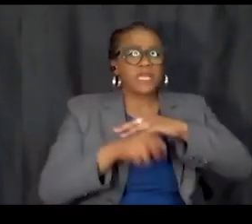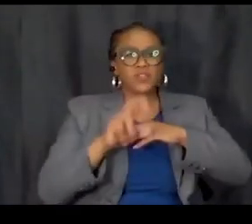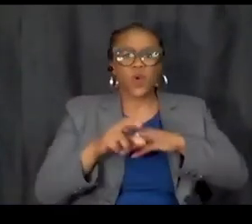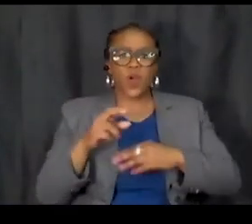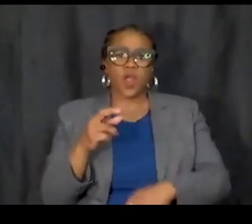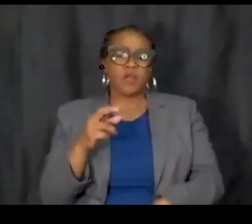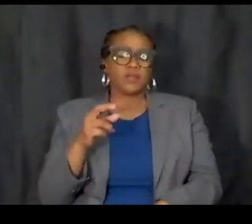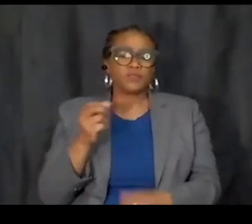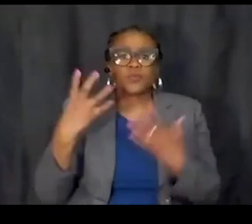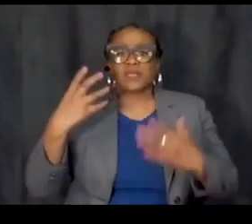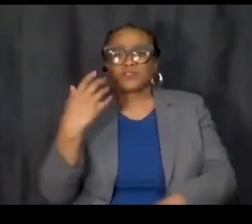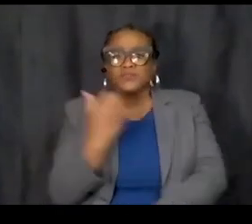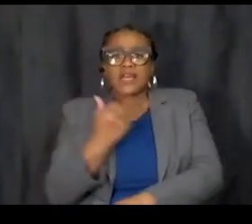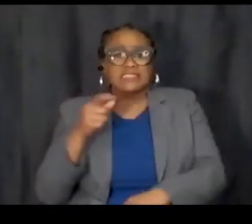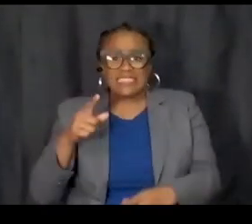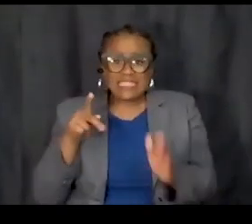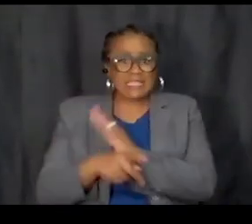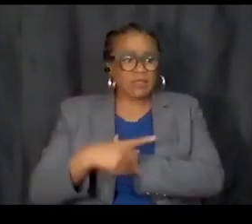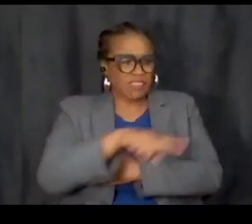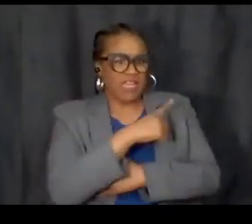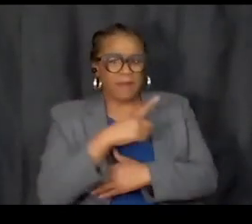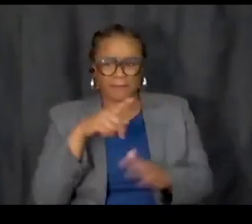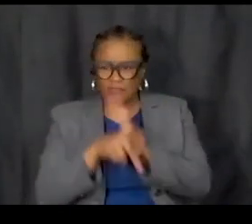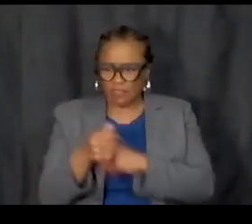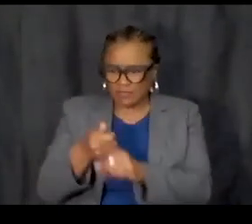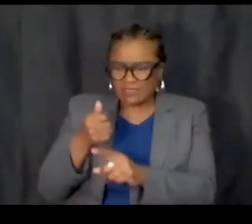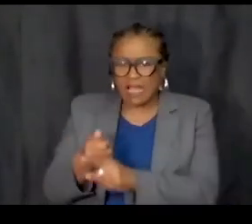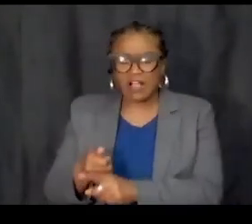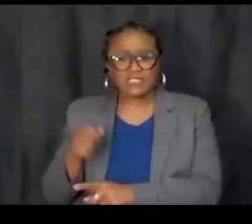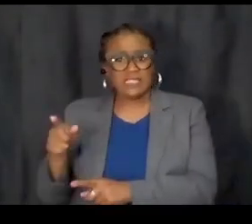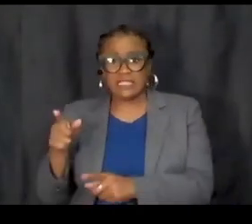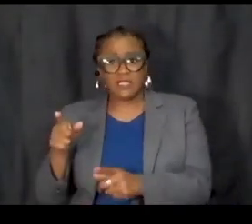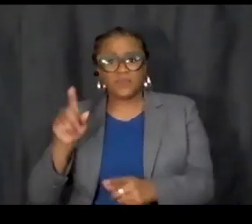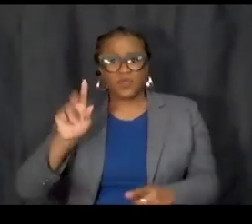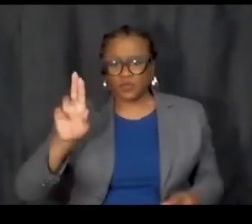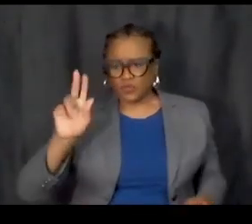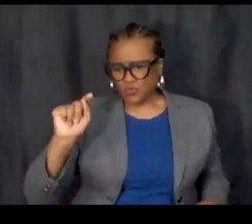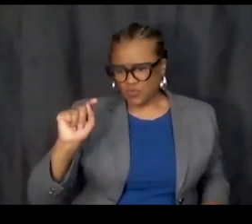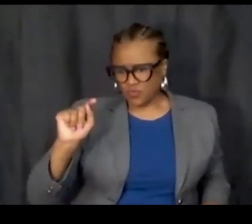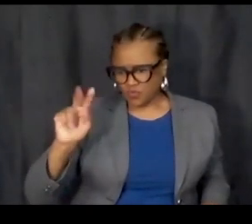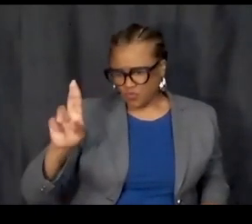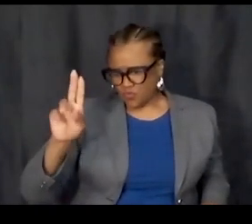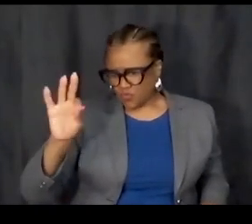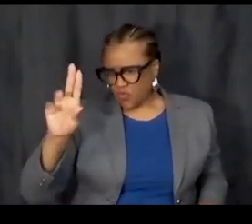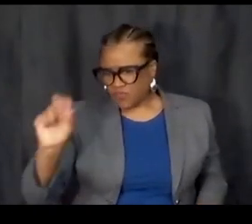his characters, made them kill themselves. Ruthless, Richard, black men who couldn't live like